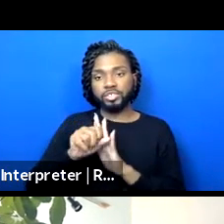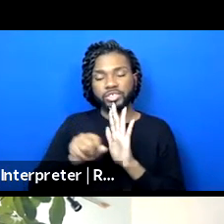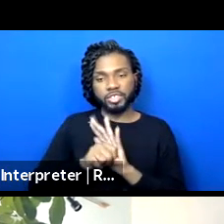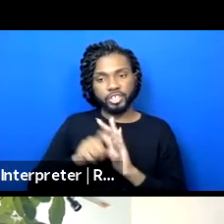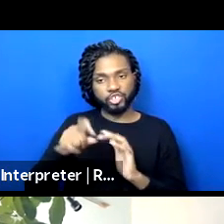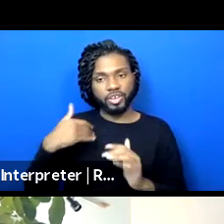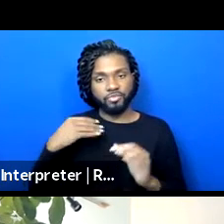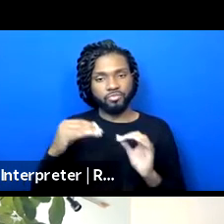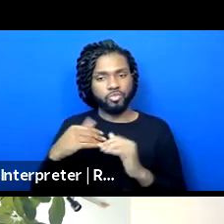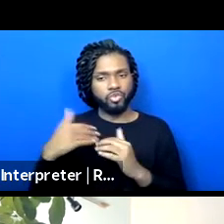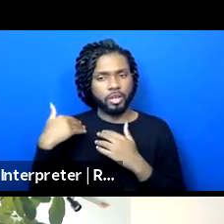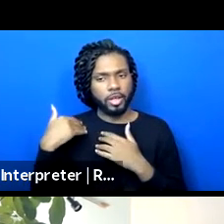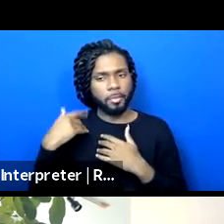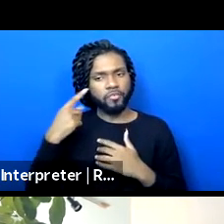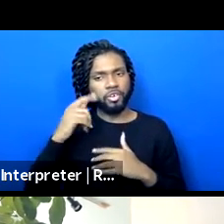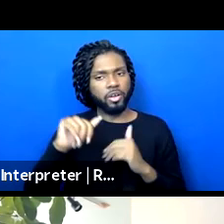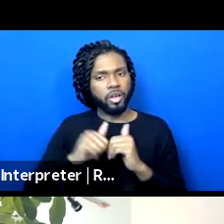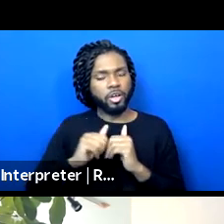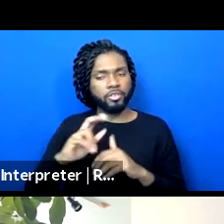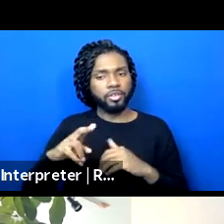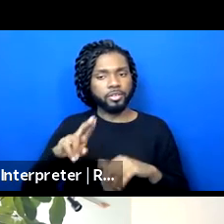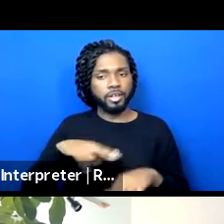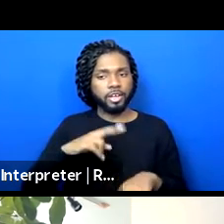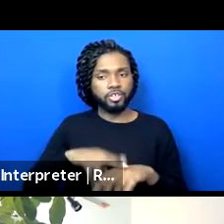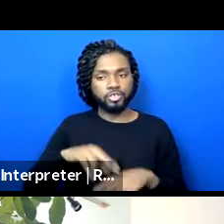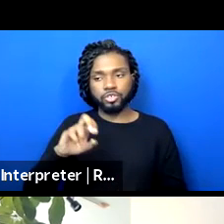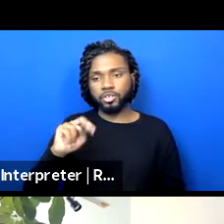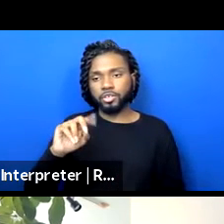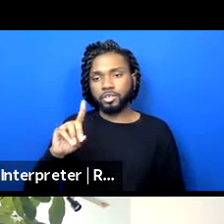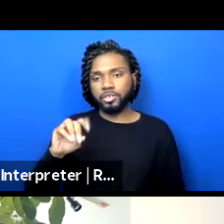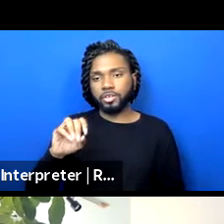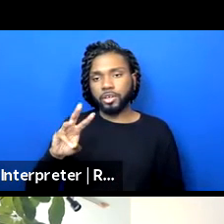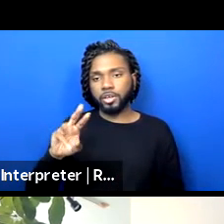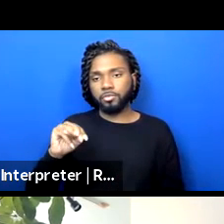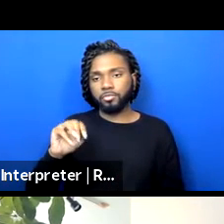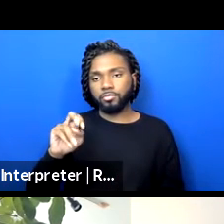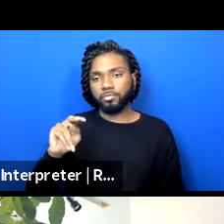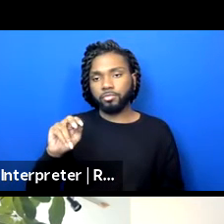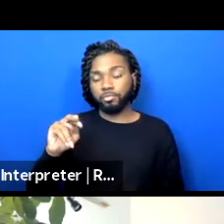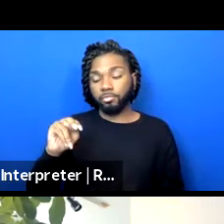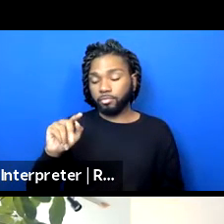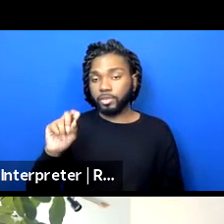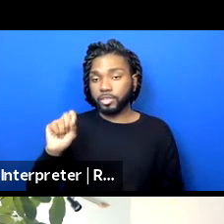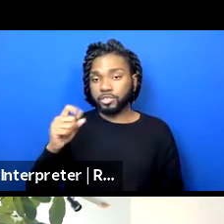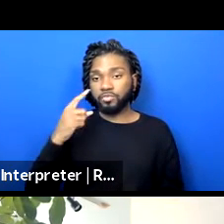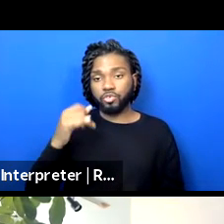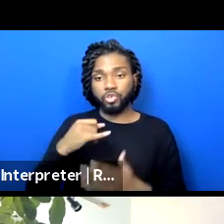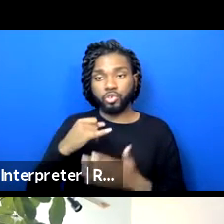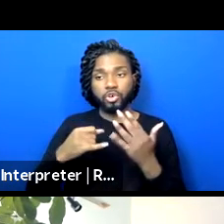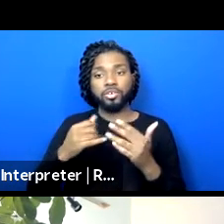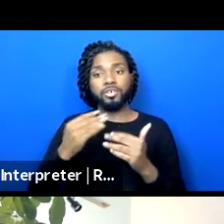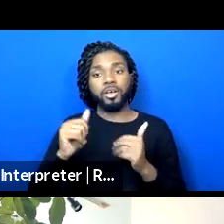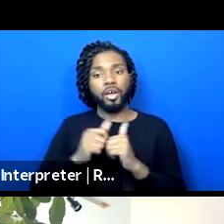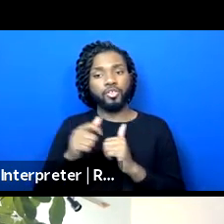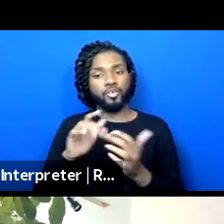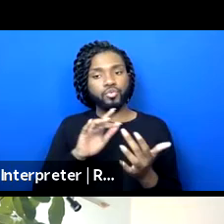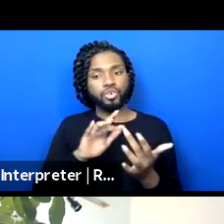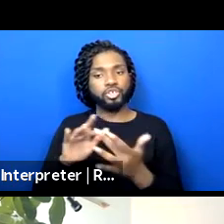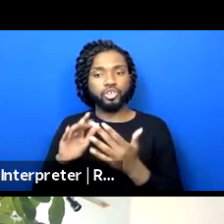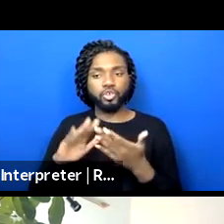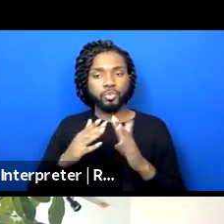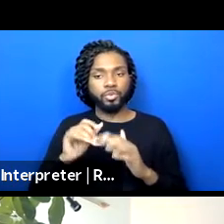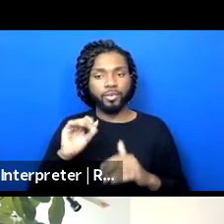how perhaps the National Endowment for the Arts is reaching out to communities of color, of